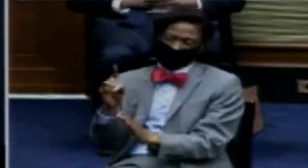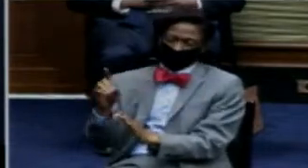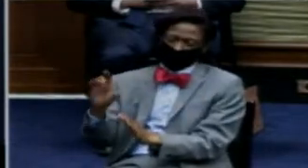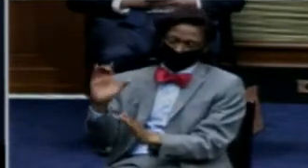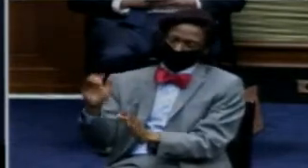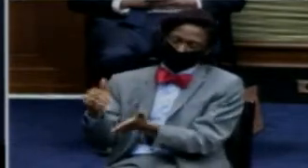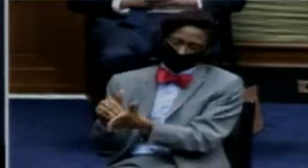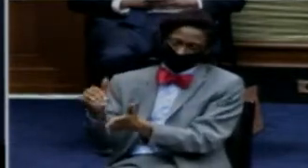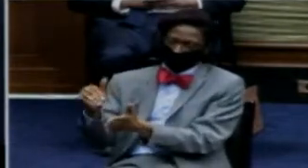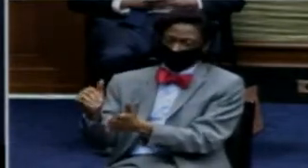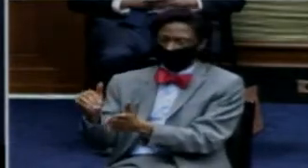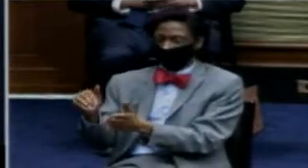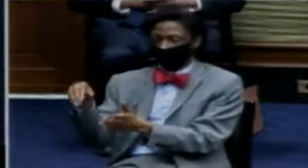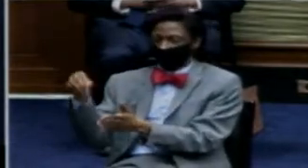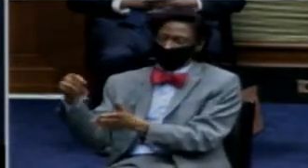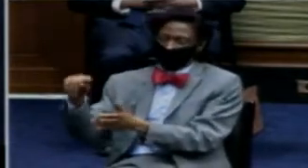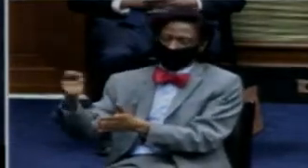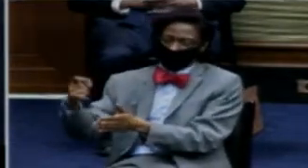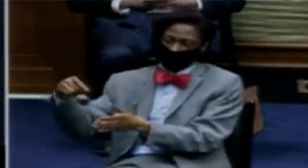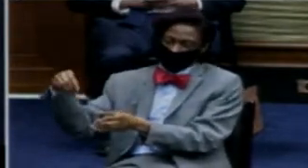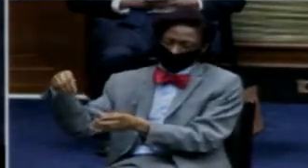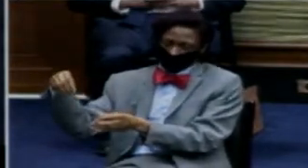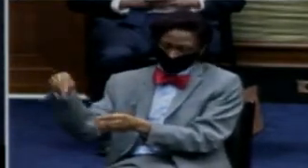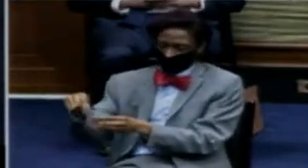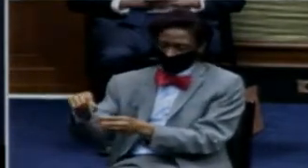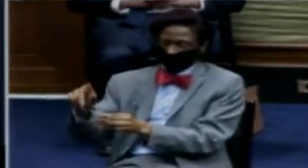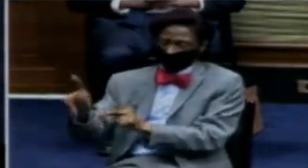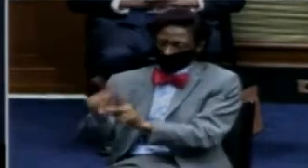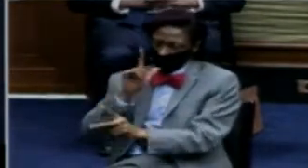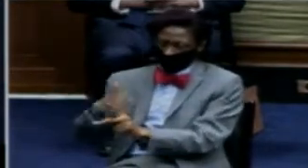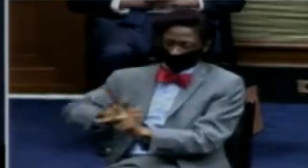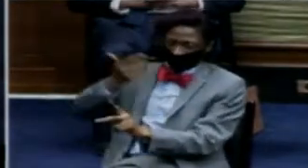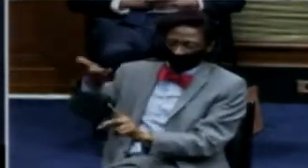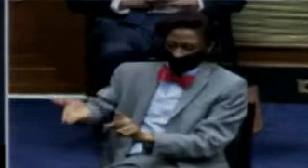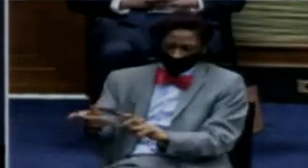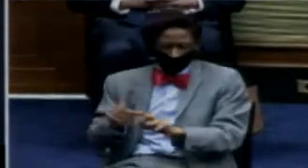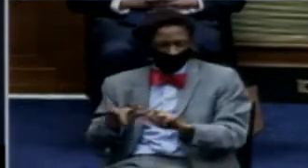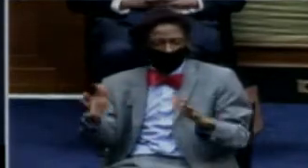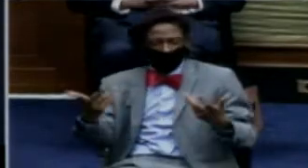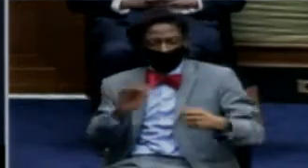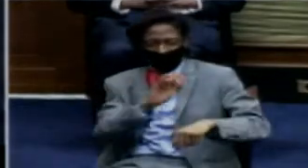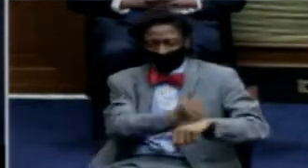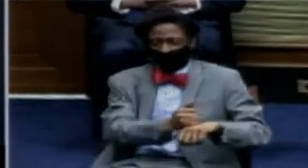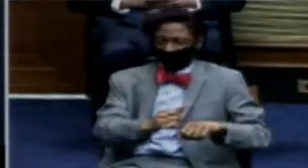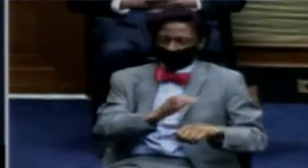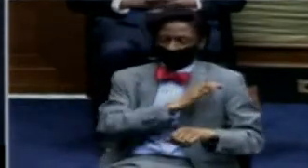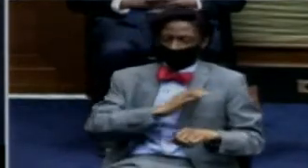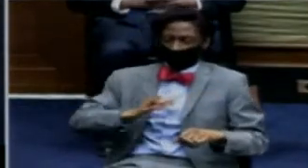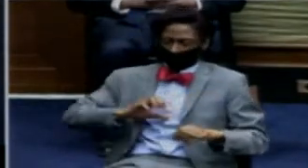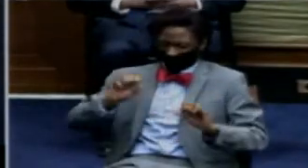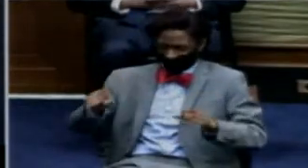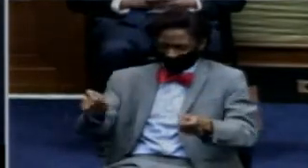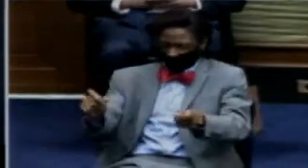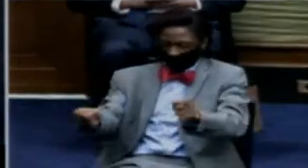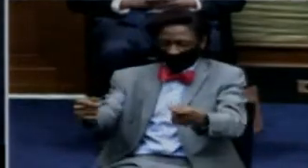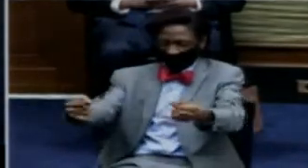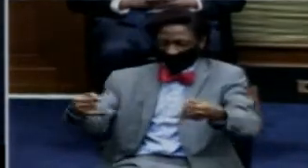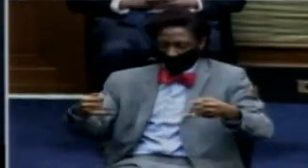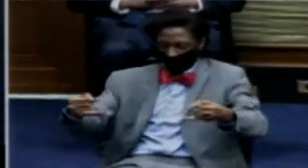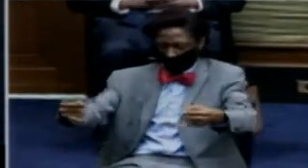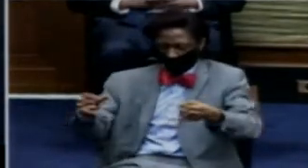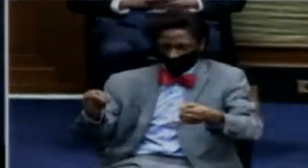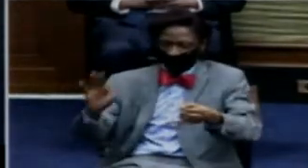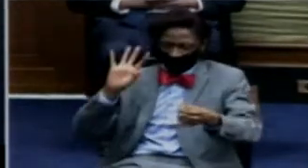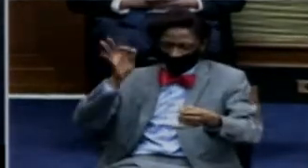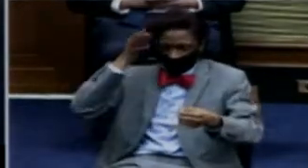draftable citizens who live there. But it's already been established that Congress can modify the boundaries of the federal